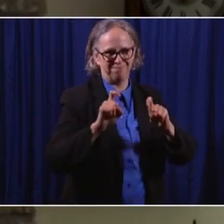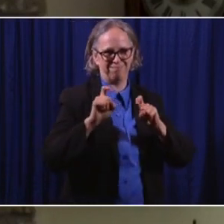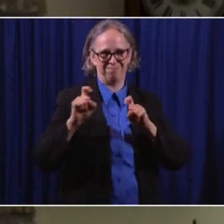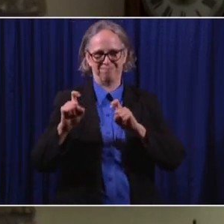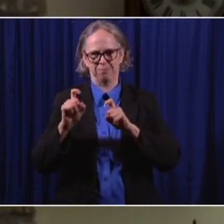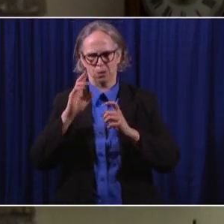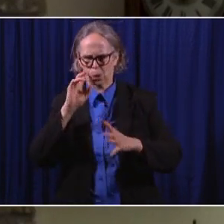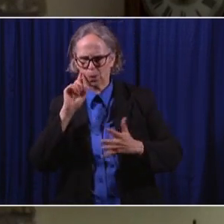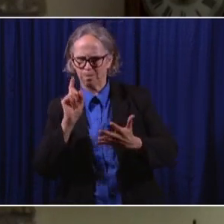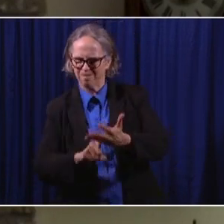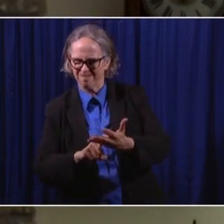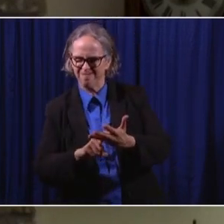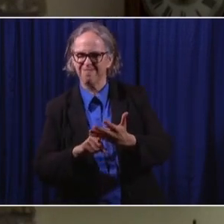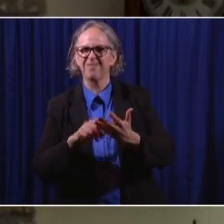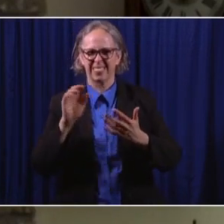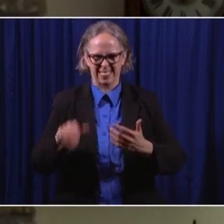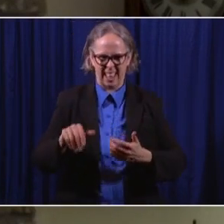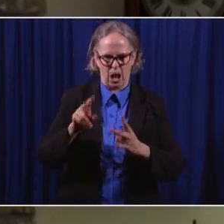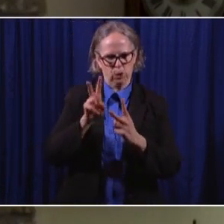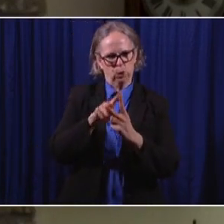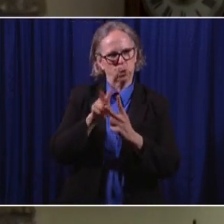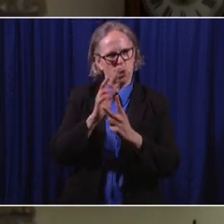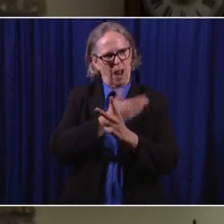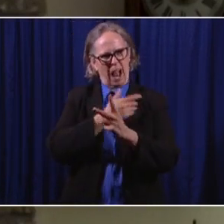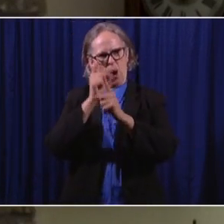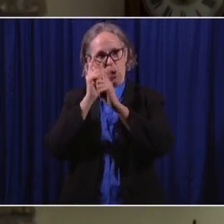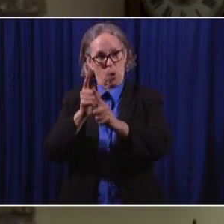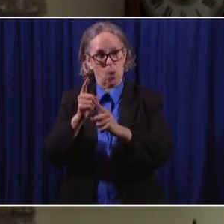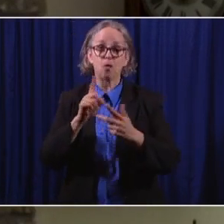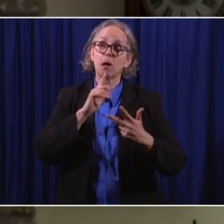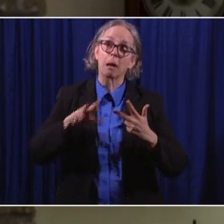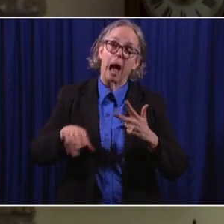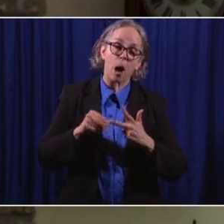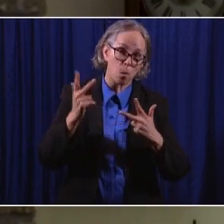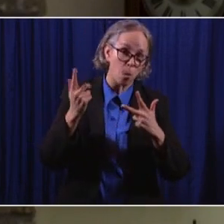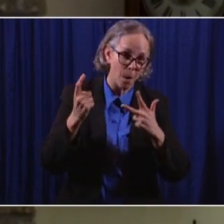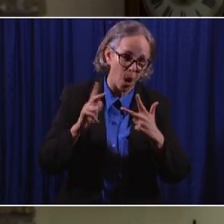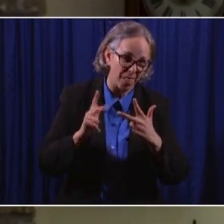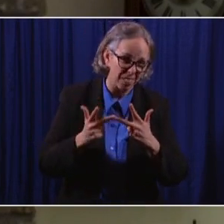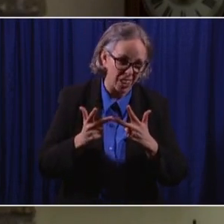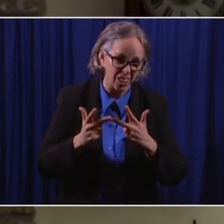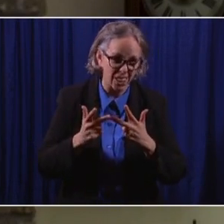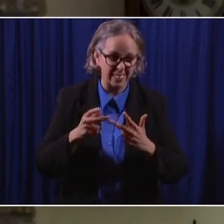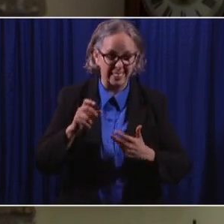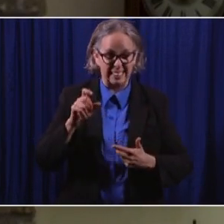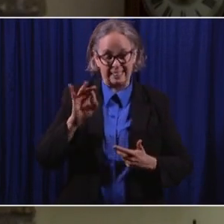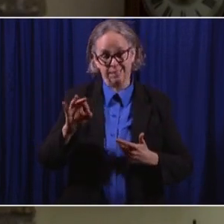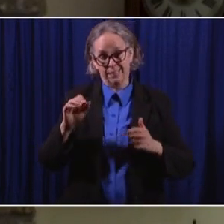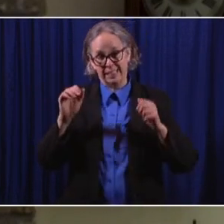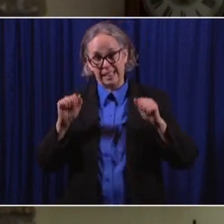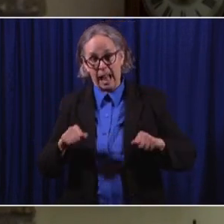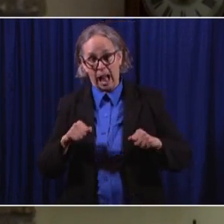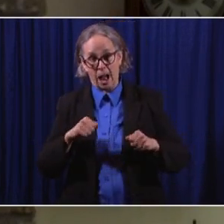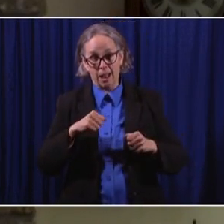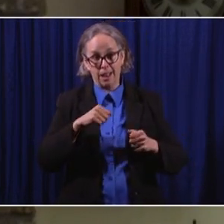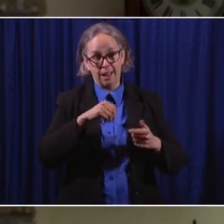And so those two things. Third thing is, if we can use these tests to